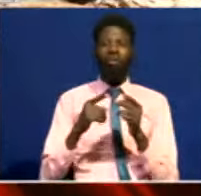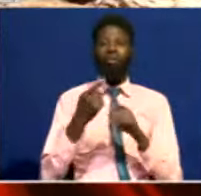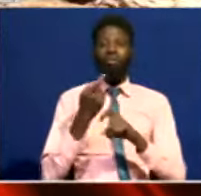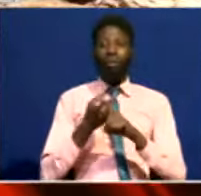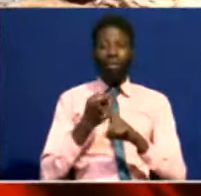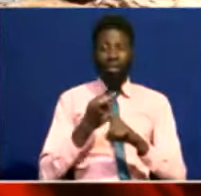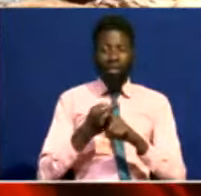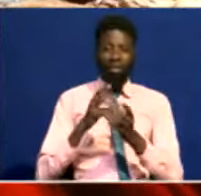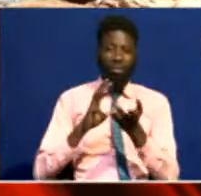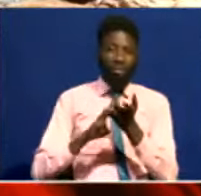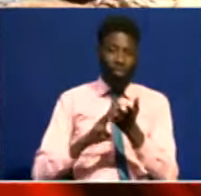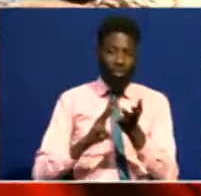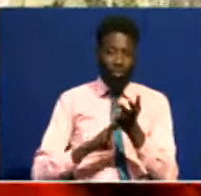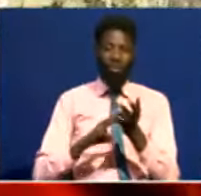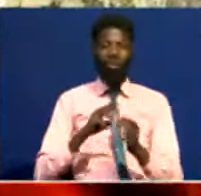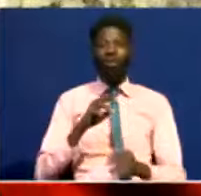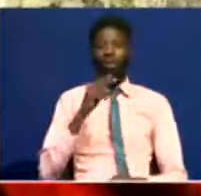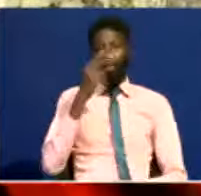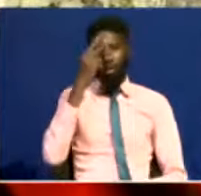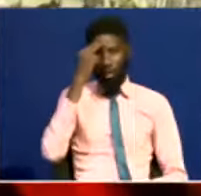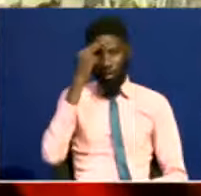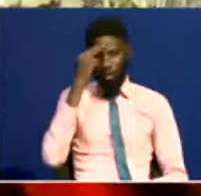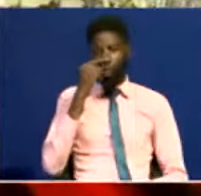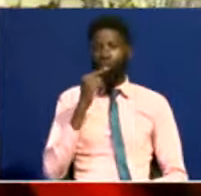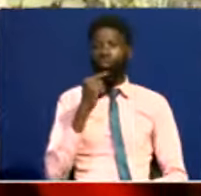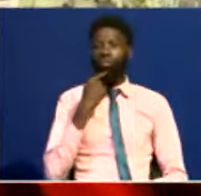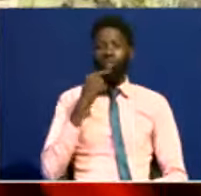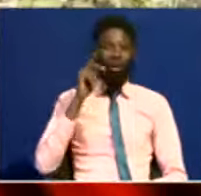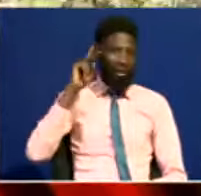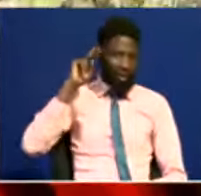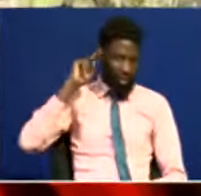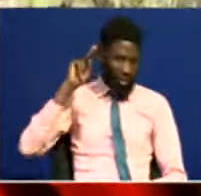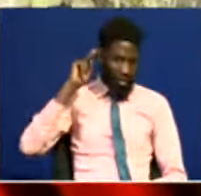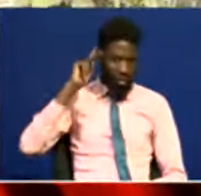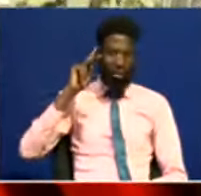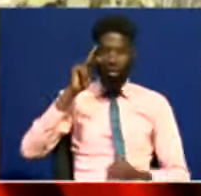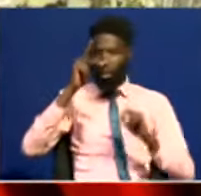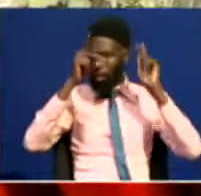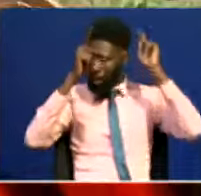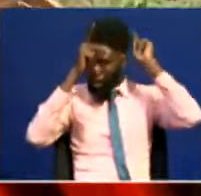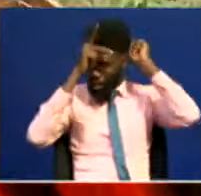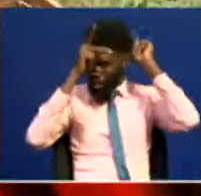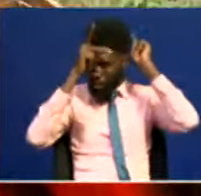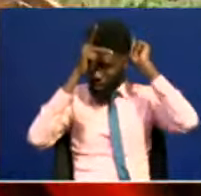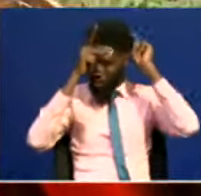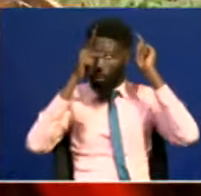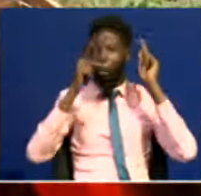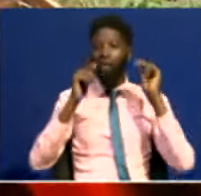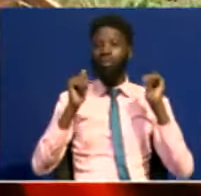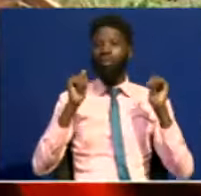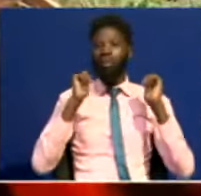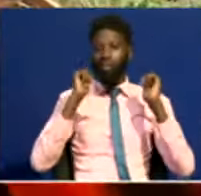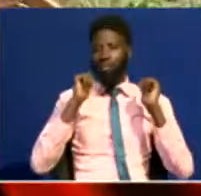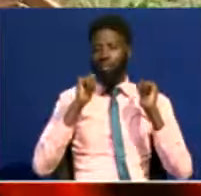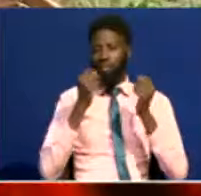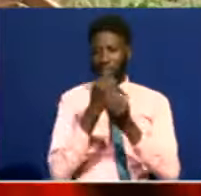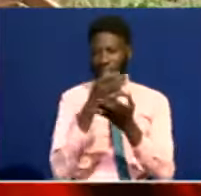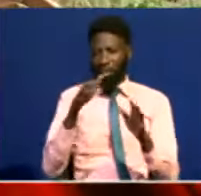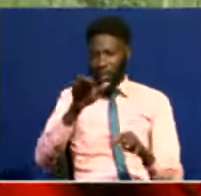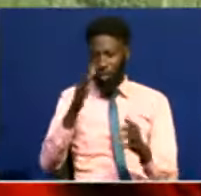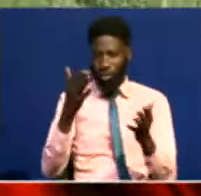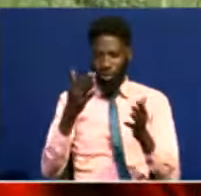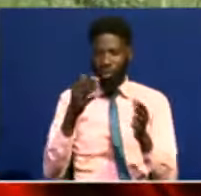Turkana, Kisii, Kakamega, and Nyamira, among 11 others that are affiliated to Artisanal Small Scale